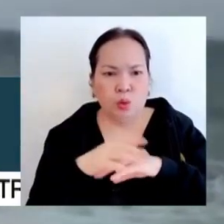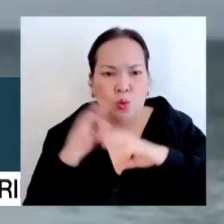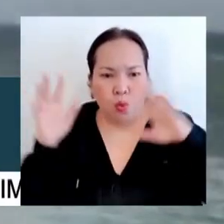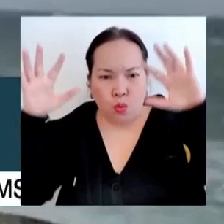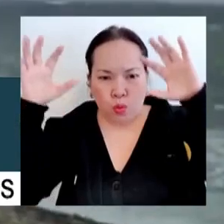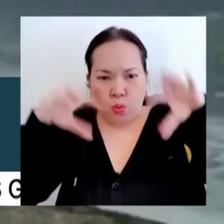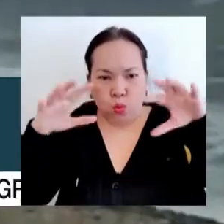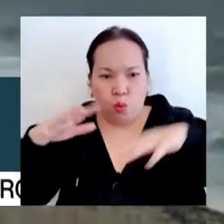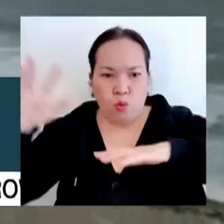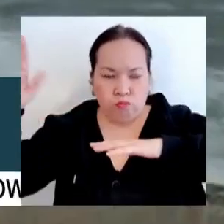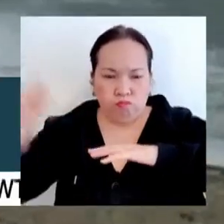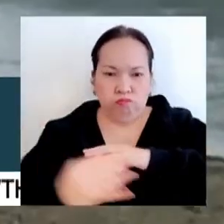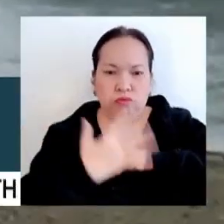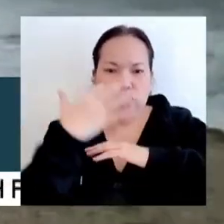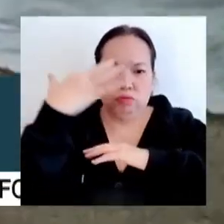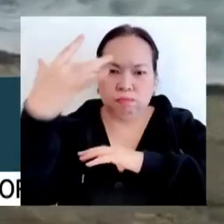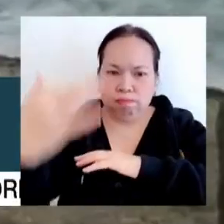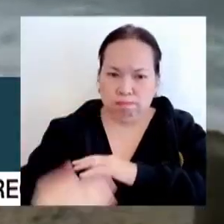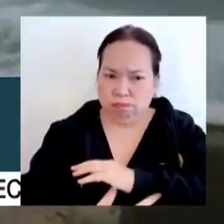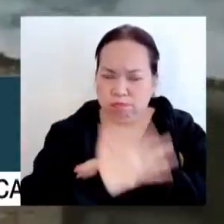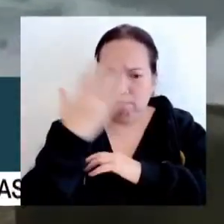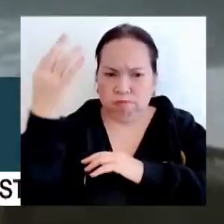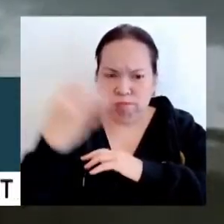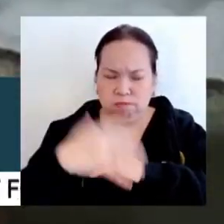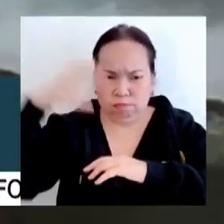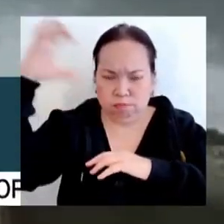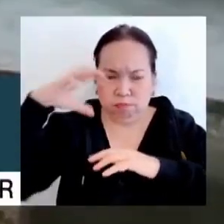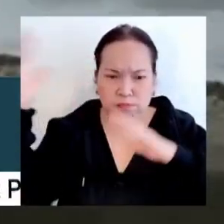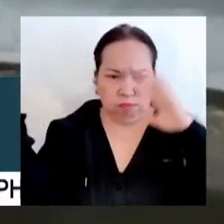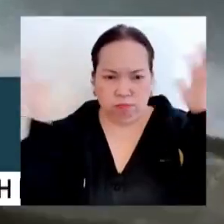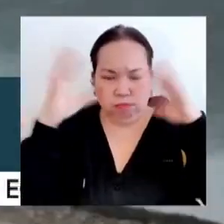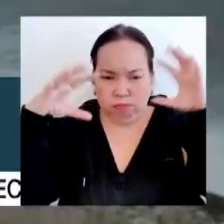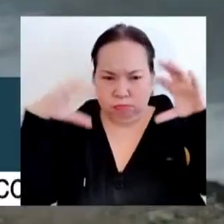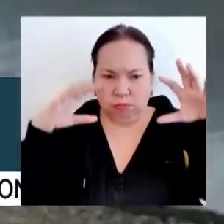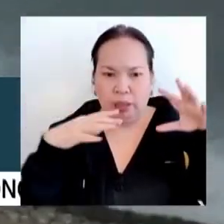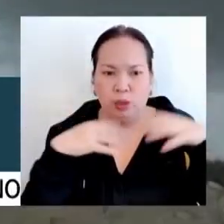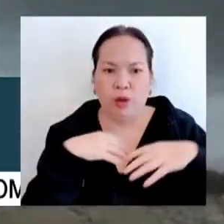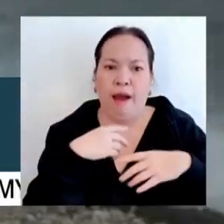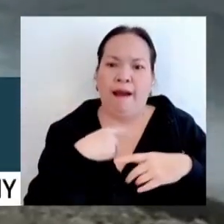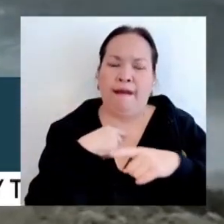crashing on the shores. The strong wind and heavy rain also evident.